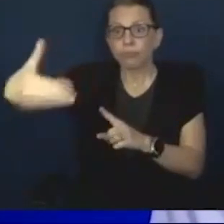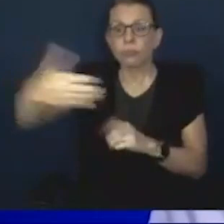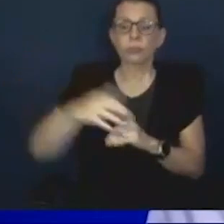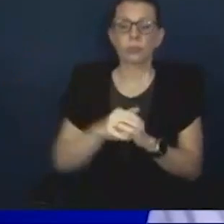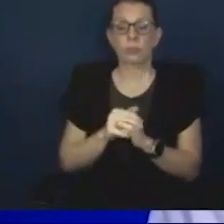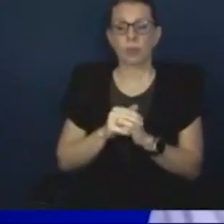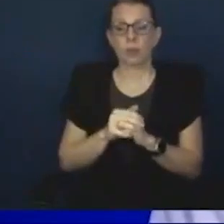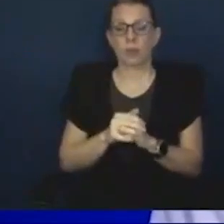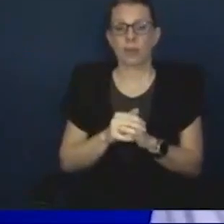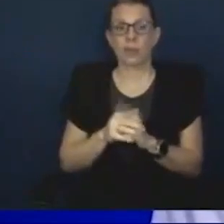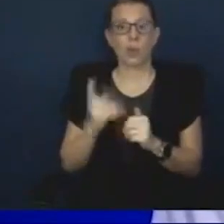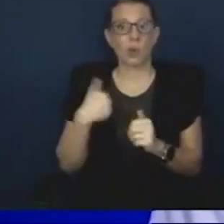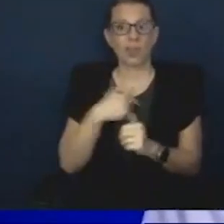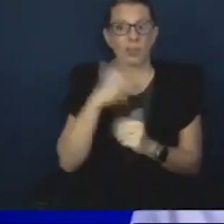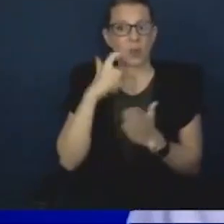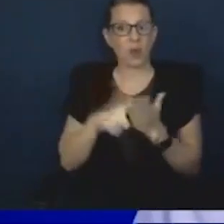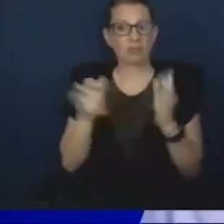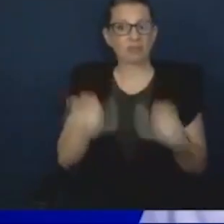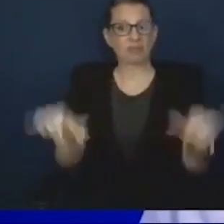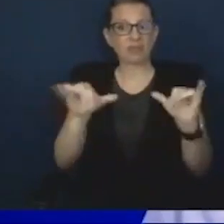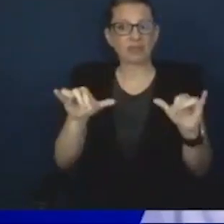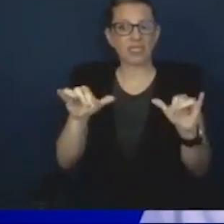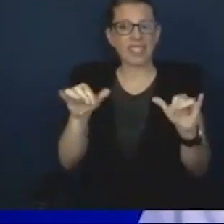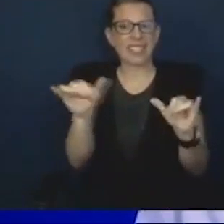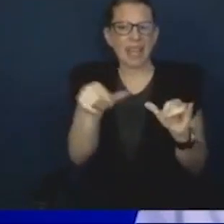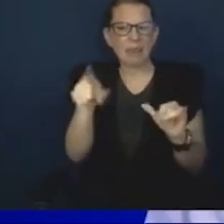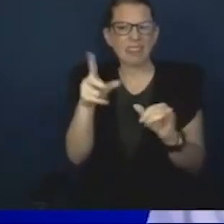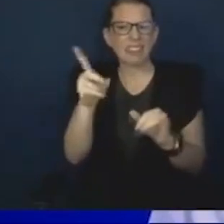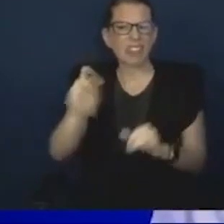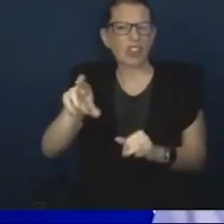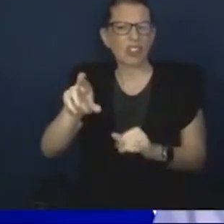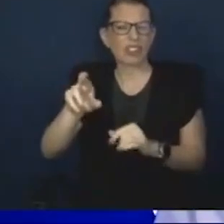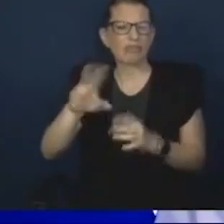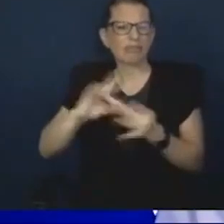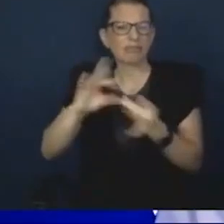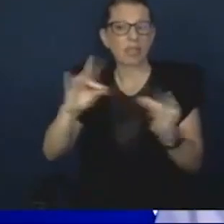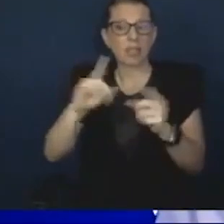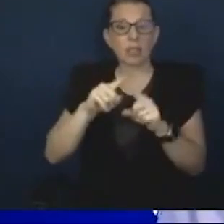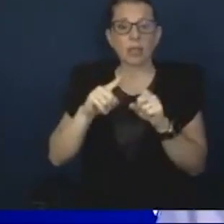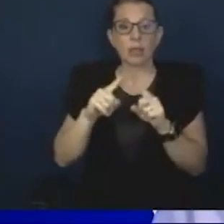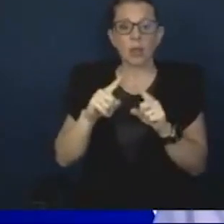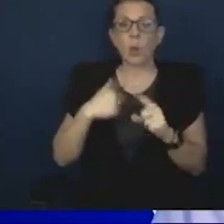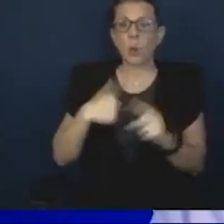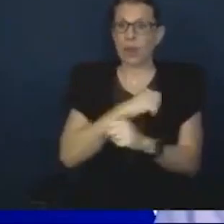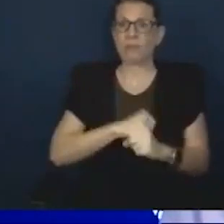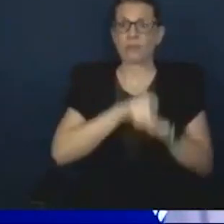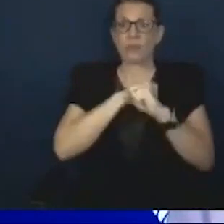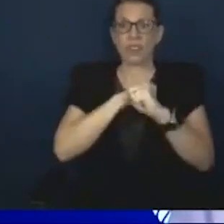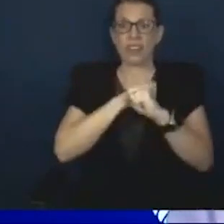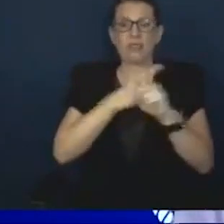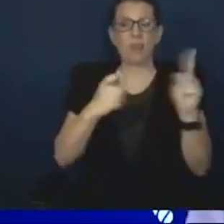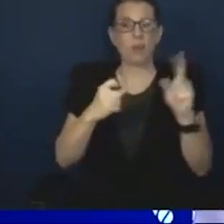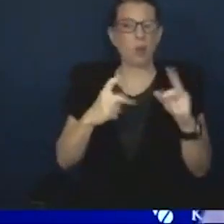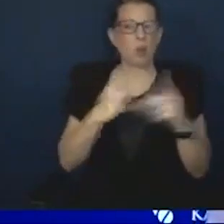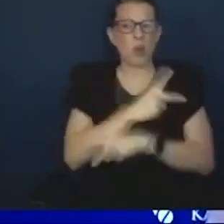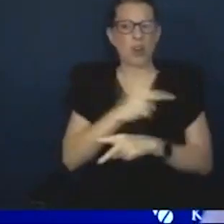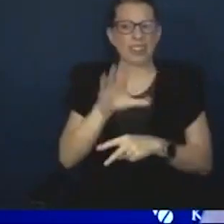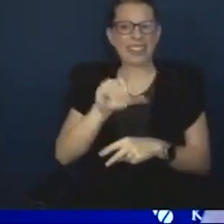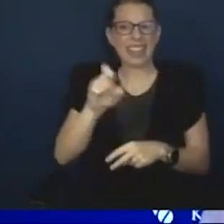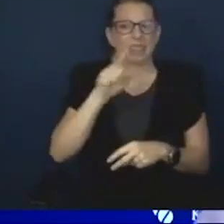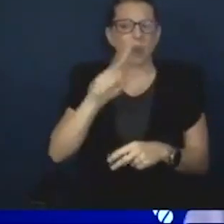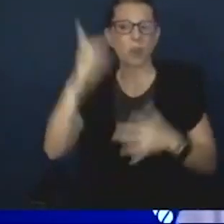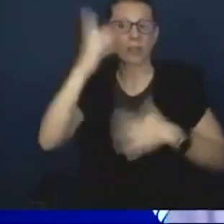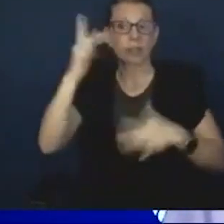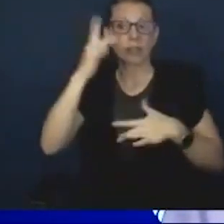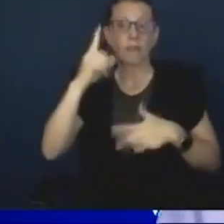like Dr. Racaniello said, is that we are protected from those worst cases of disease, even in those elderly. Now some information